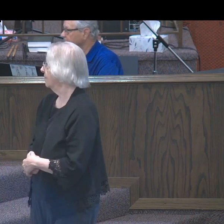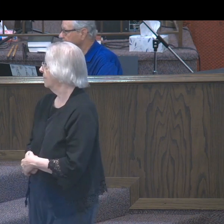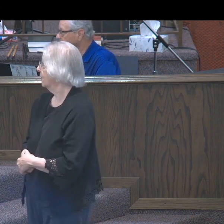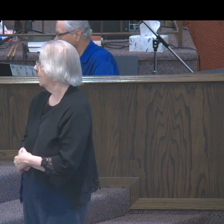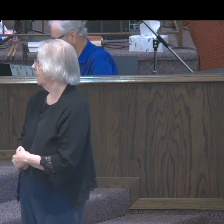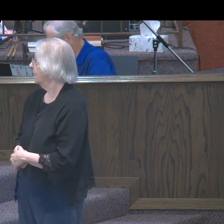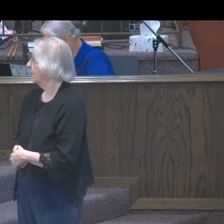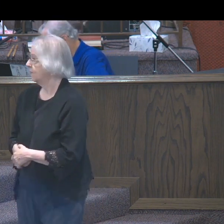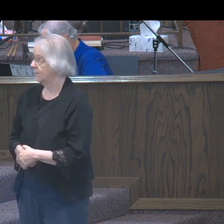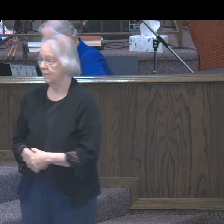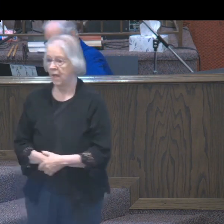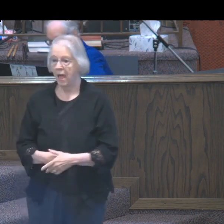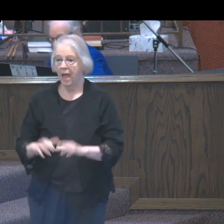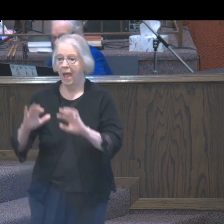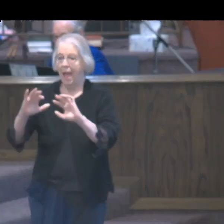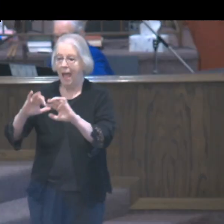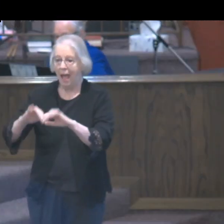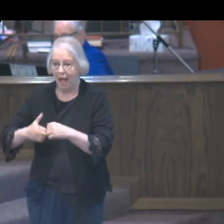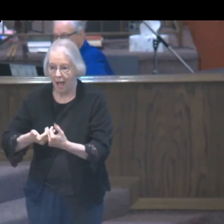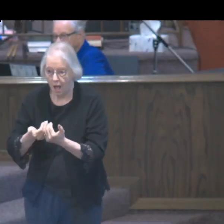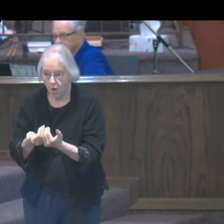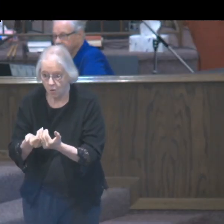has the Lord been faithful to you